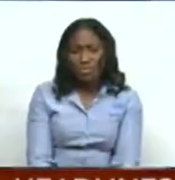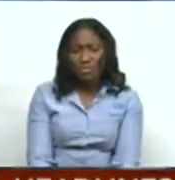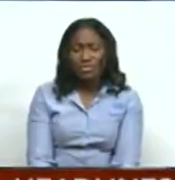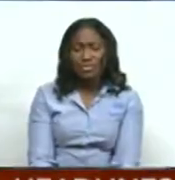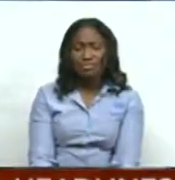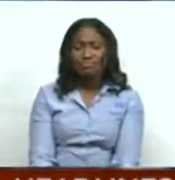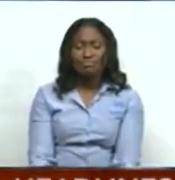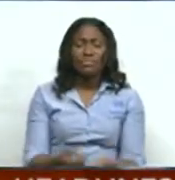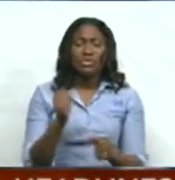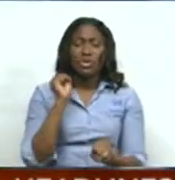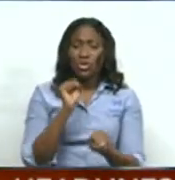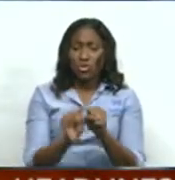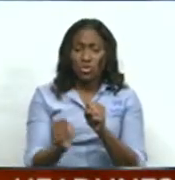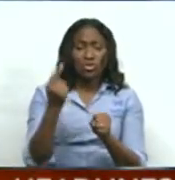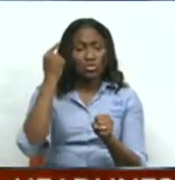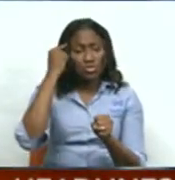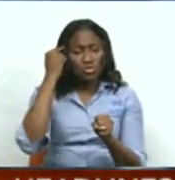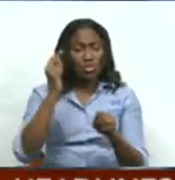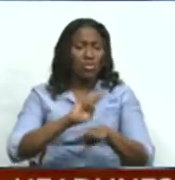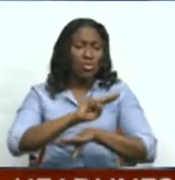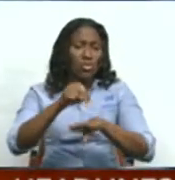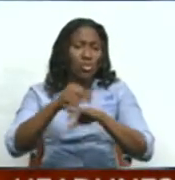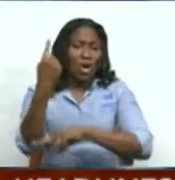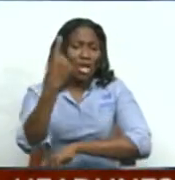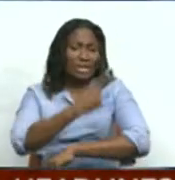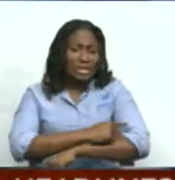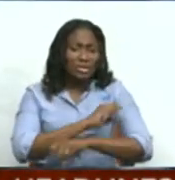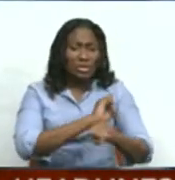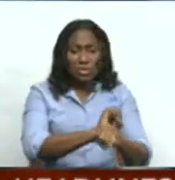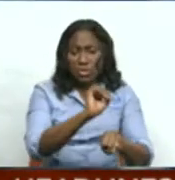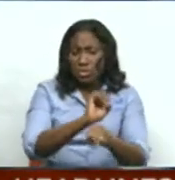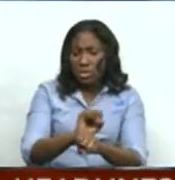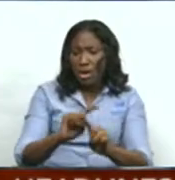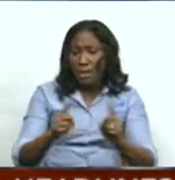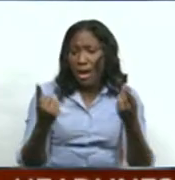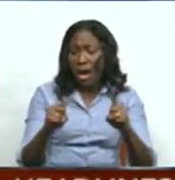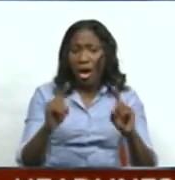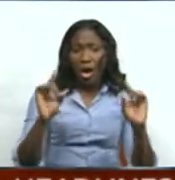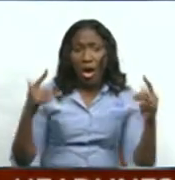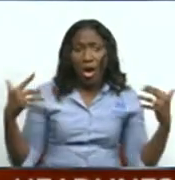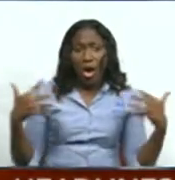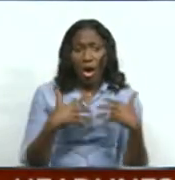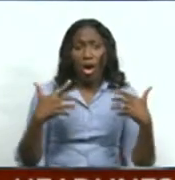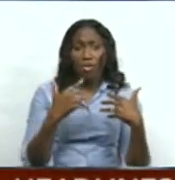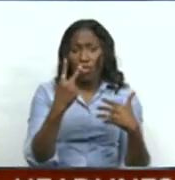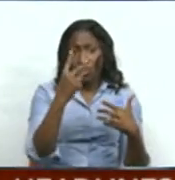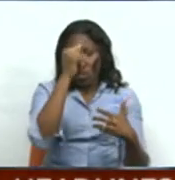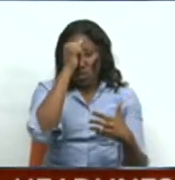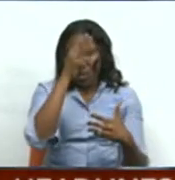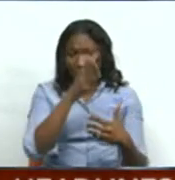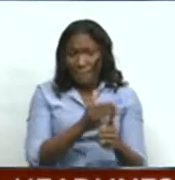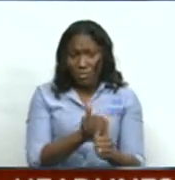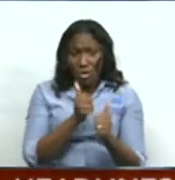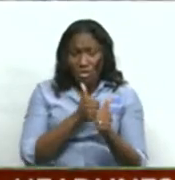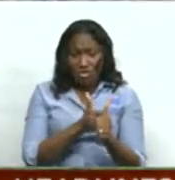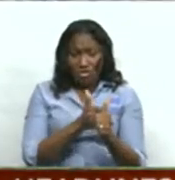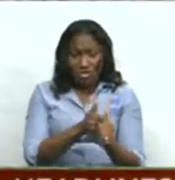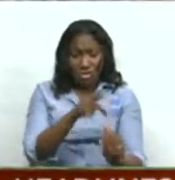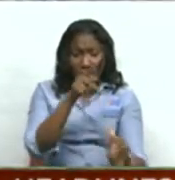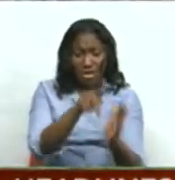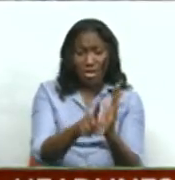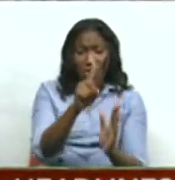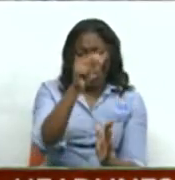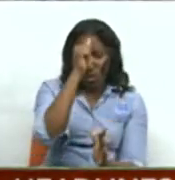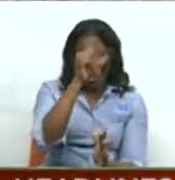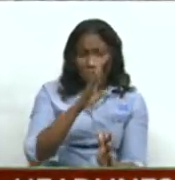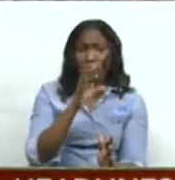What was supposed to be a routine day's work turned into horror after two gunmen chased and killed 32-year-old Keith Branca in Rosilac. Branca,